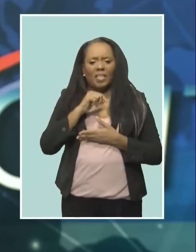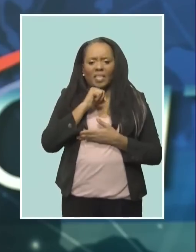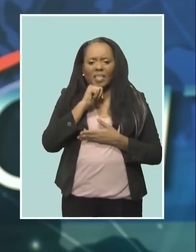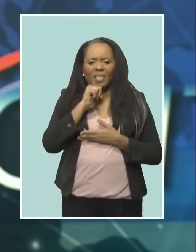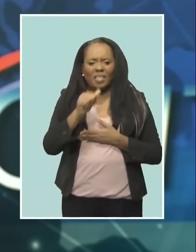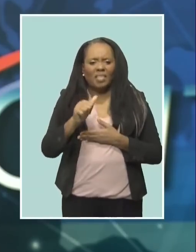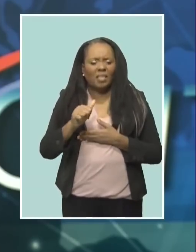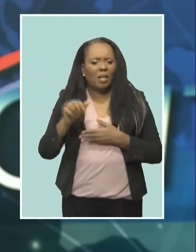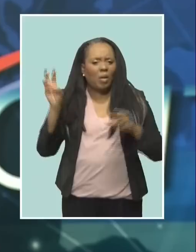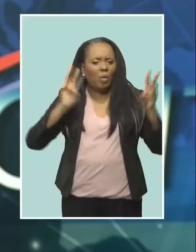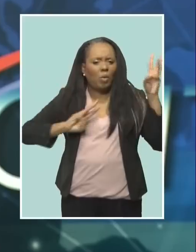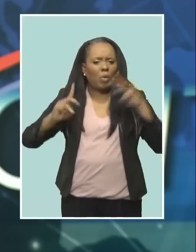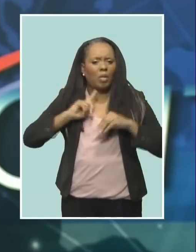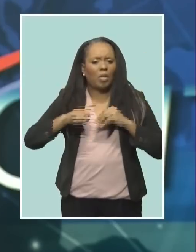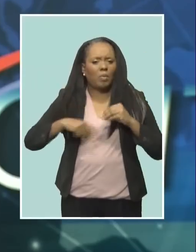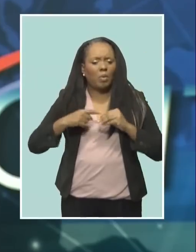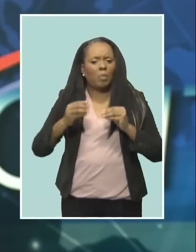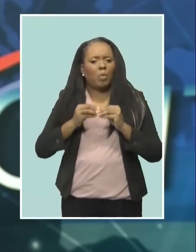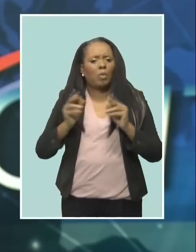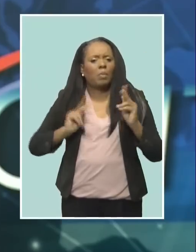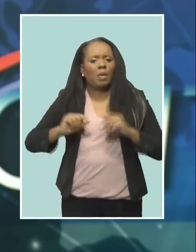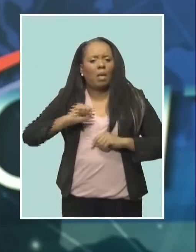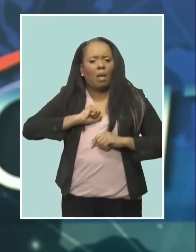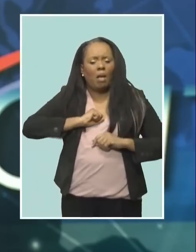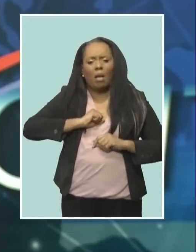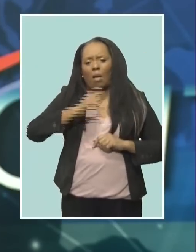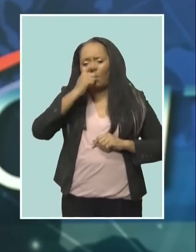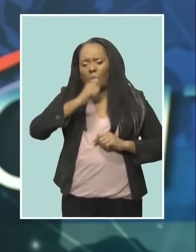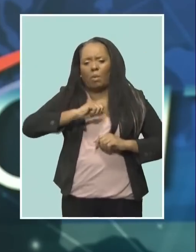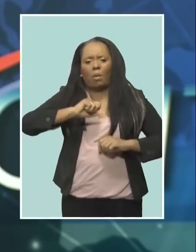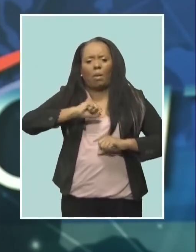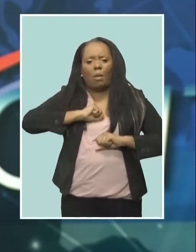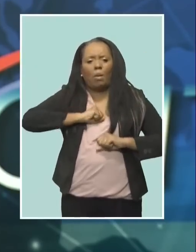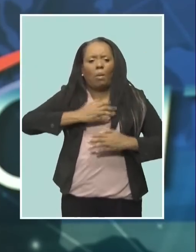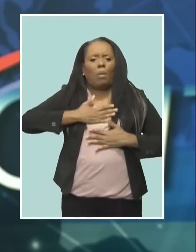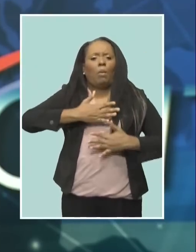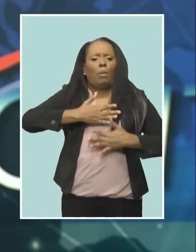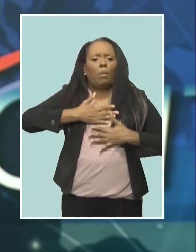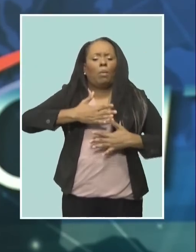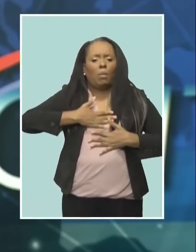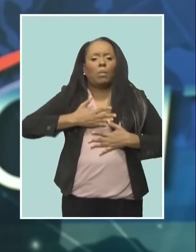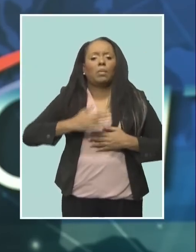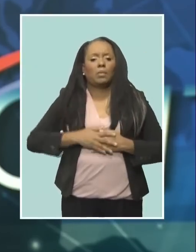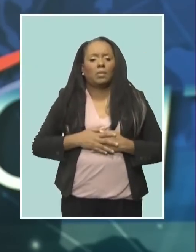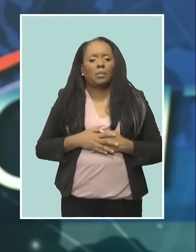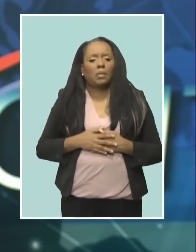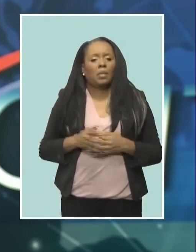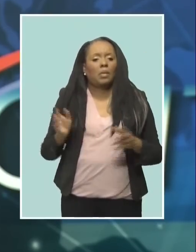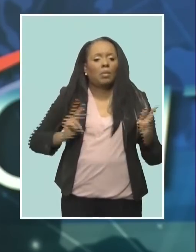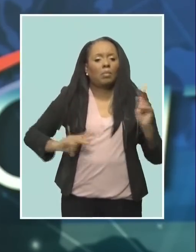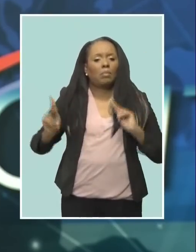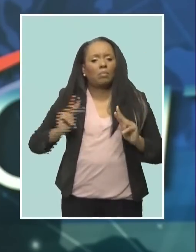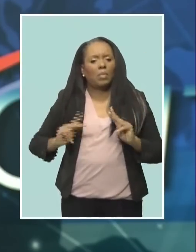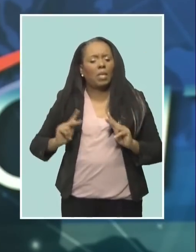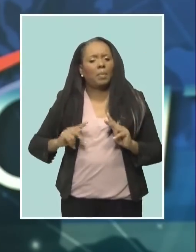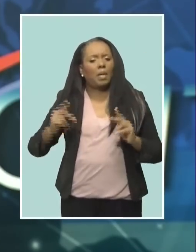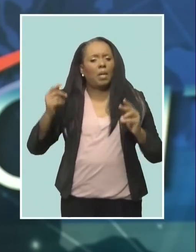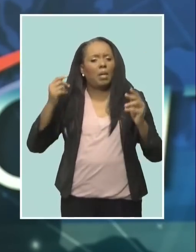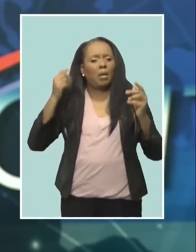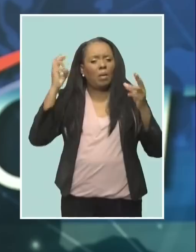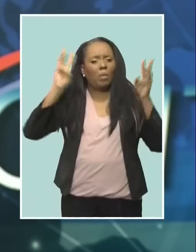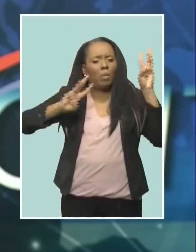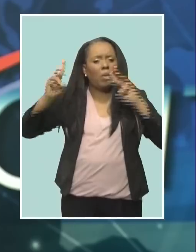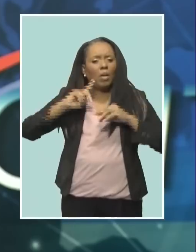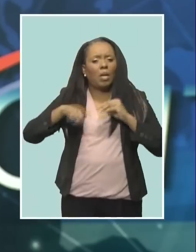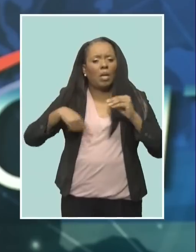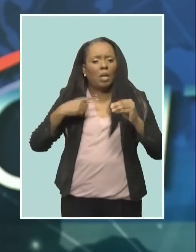in respiratory illnesses as it is usual given the time of year. He was responding to concerns about a possible outbreak of